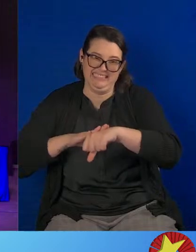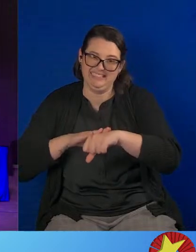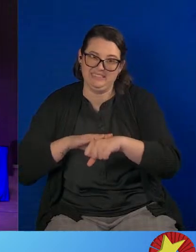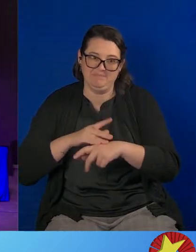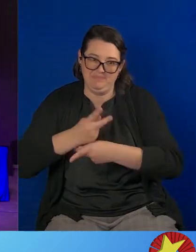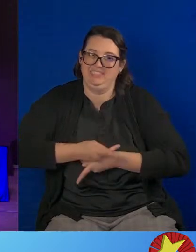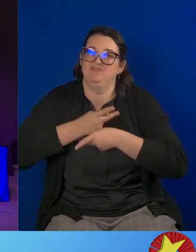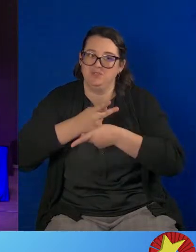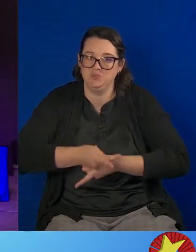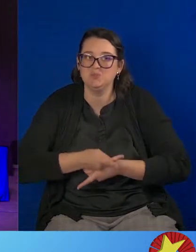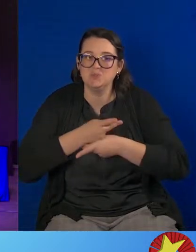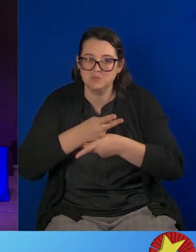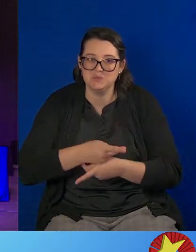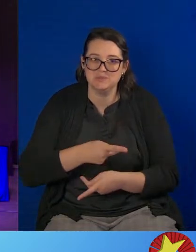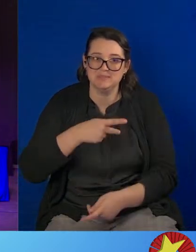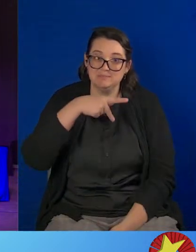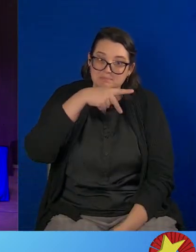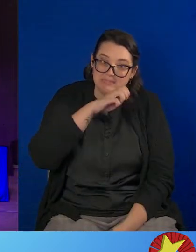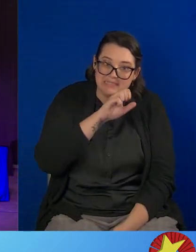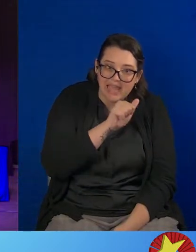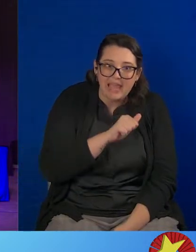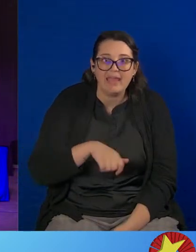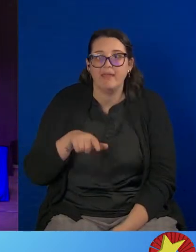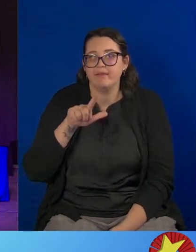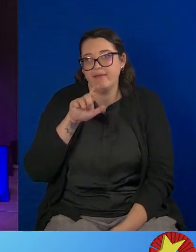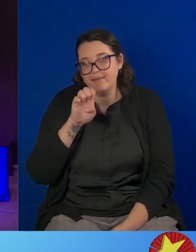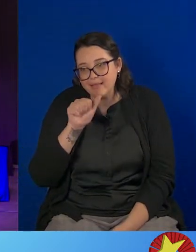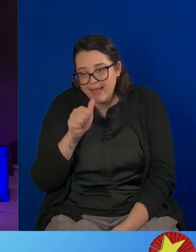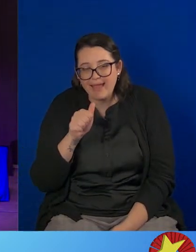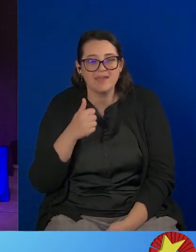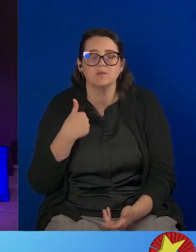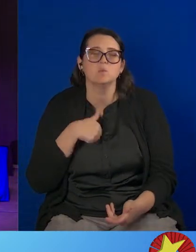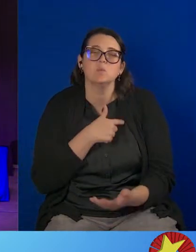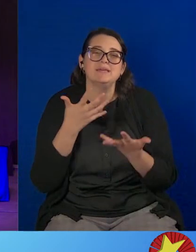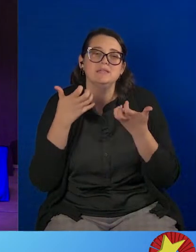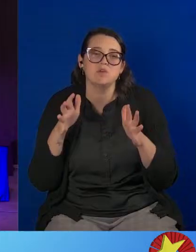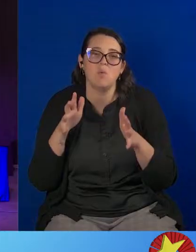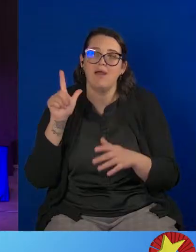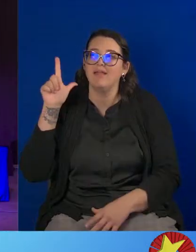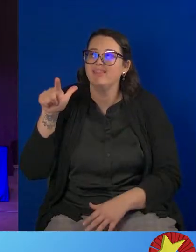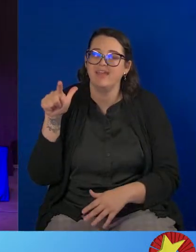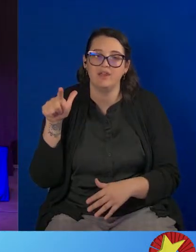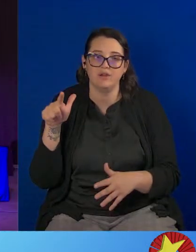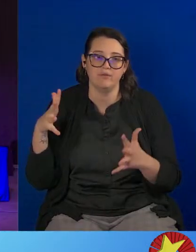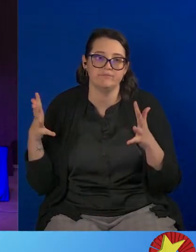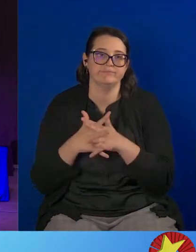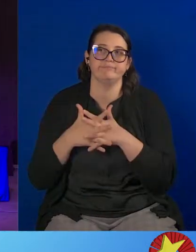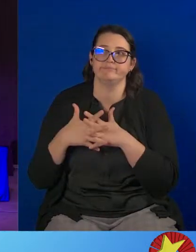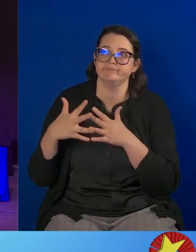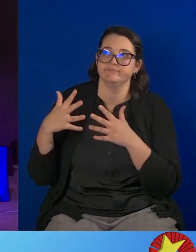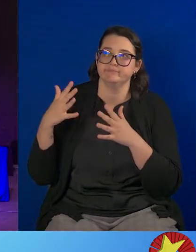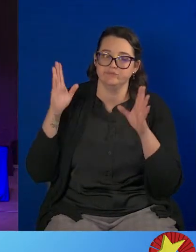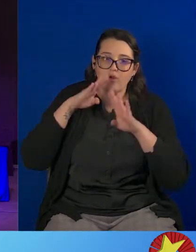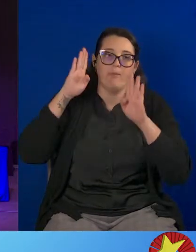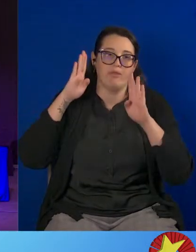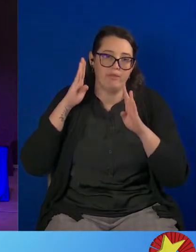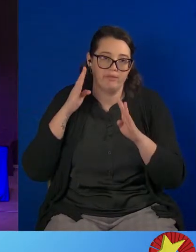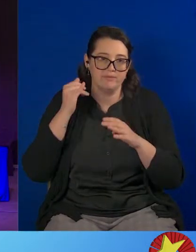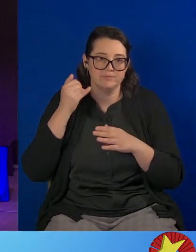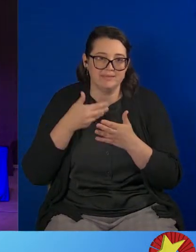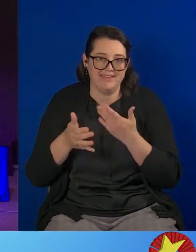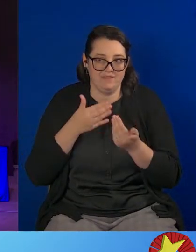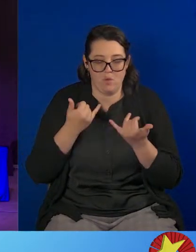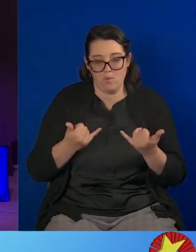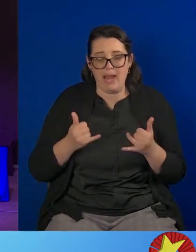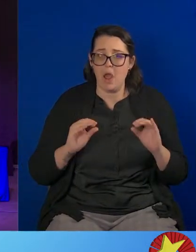that PEA-LEA designation is so that we don't get caught down the road with a potential problem, even though it may not be a problem